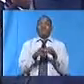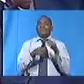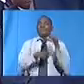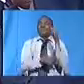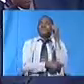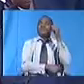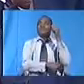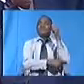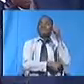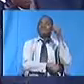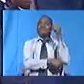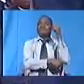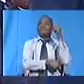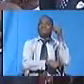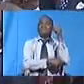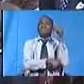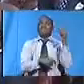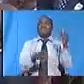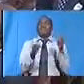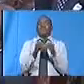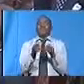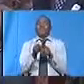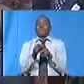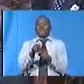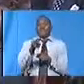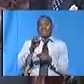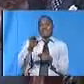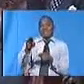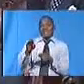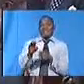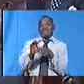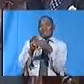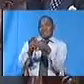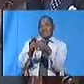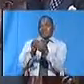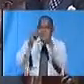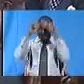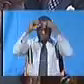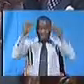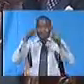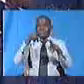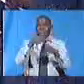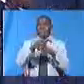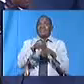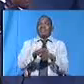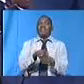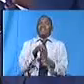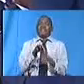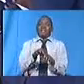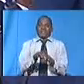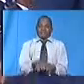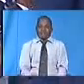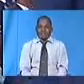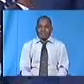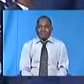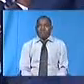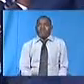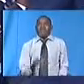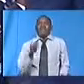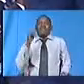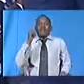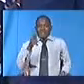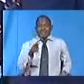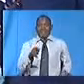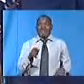and fraudulently so, with conspiracy between EC and the president for the benefit of the presidency. Later on the